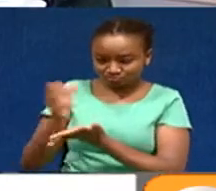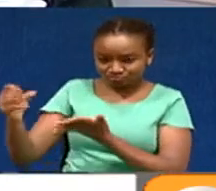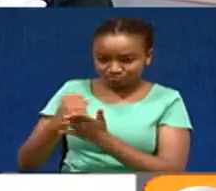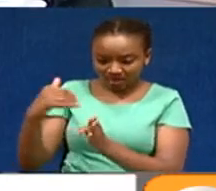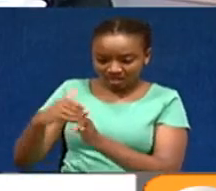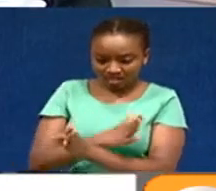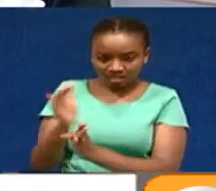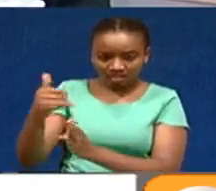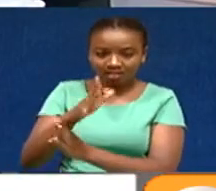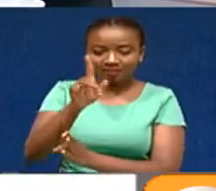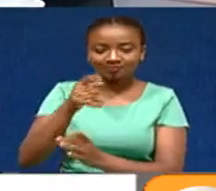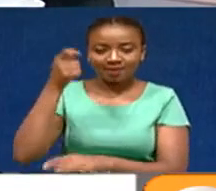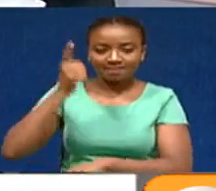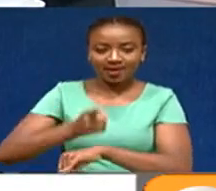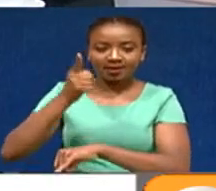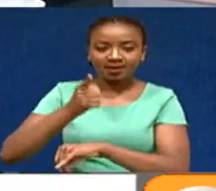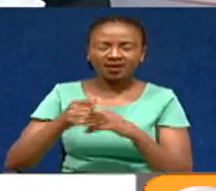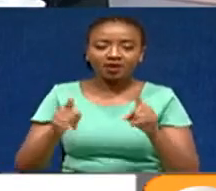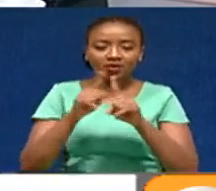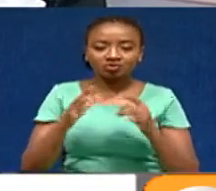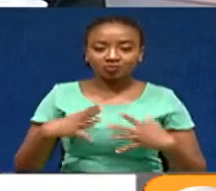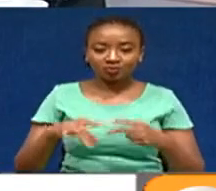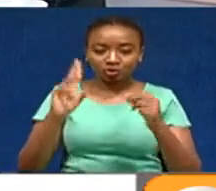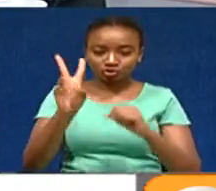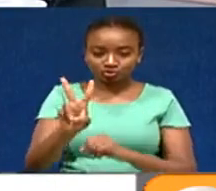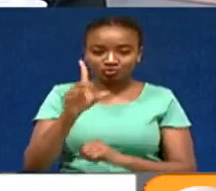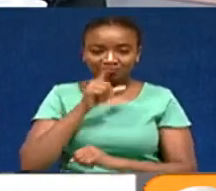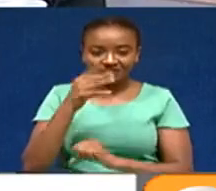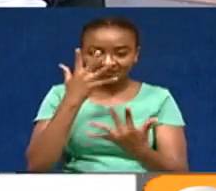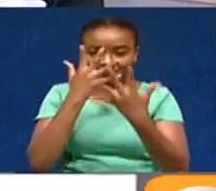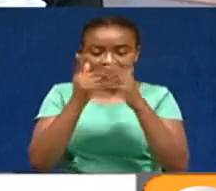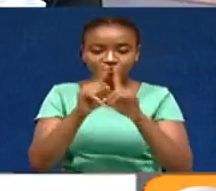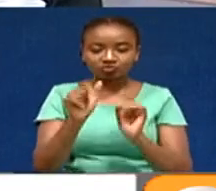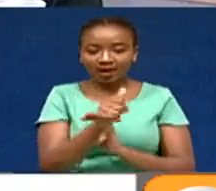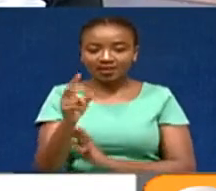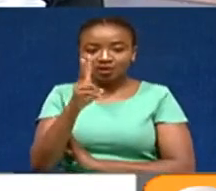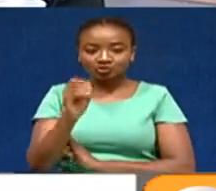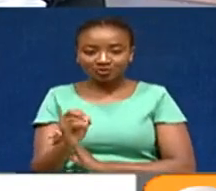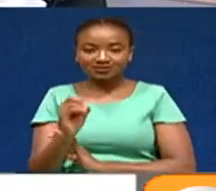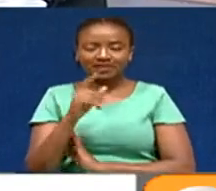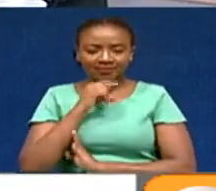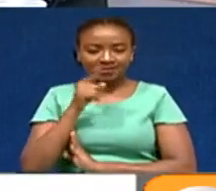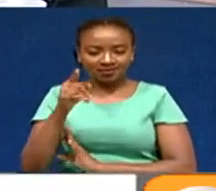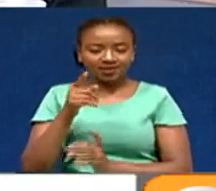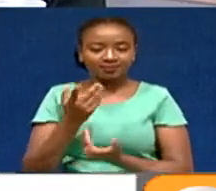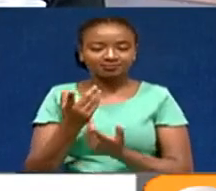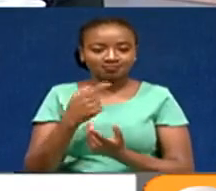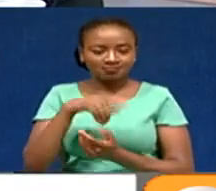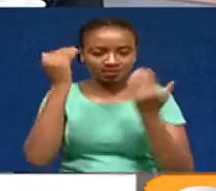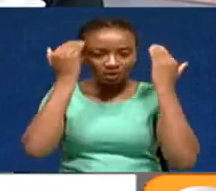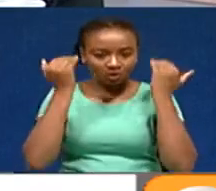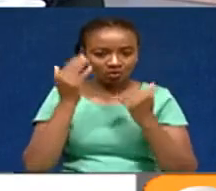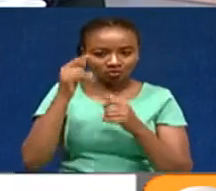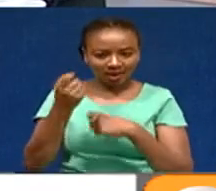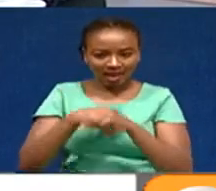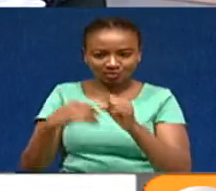outcome. Ogolla revealed that two people have so far been arrested and over 20 servicemen are facing court-martial charges for